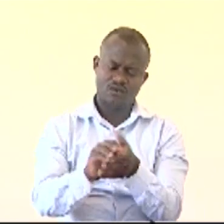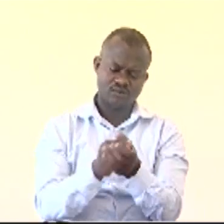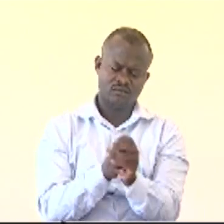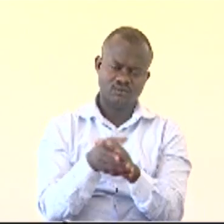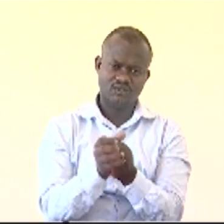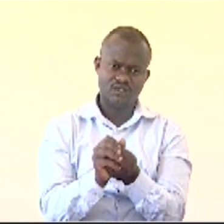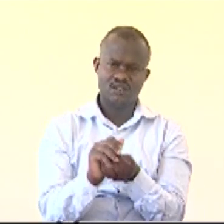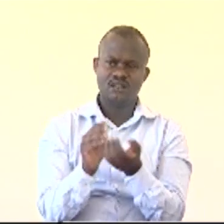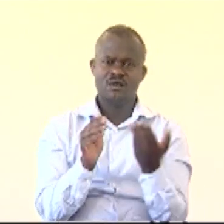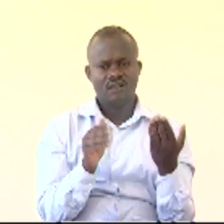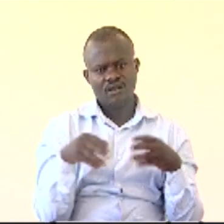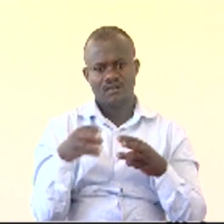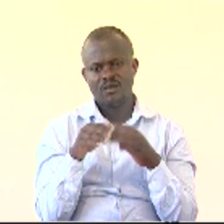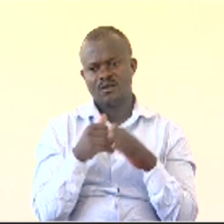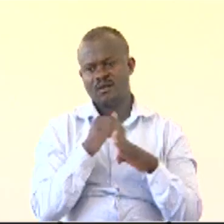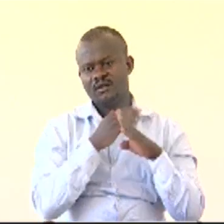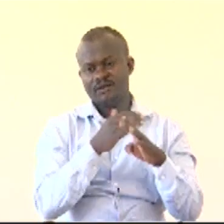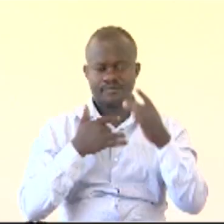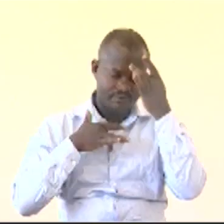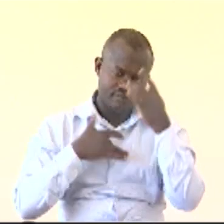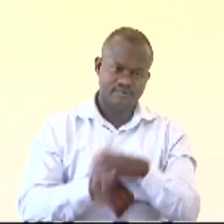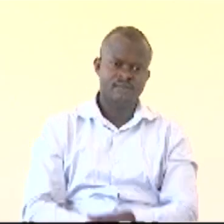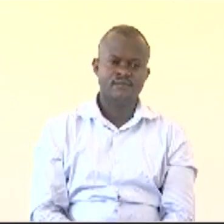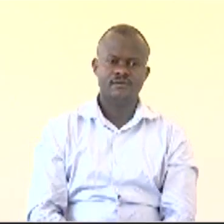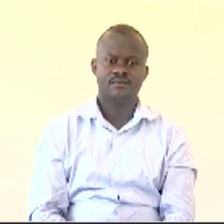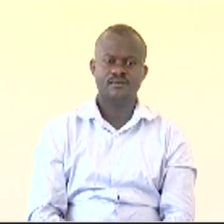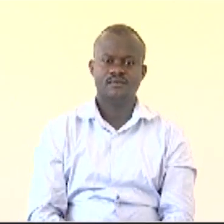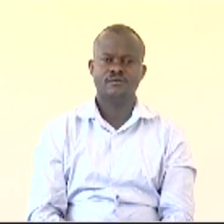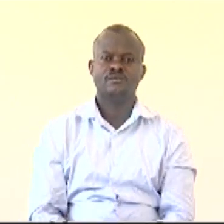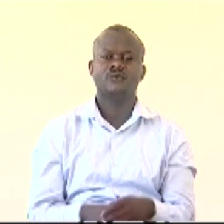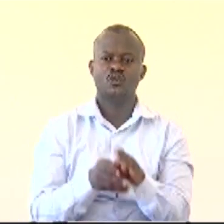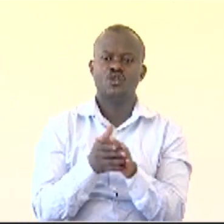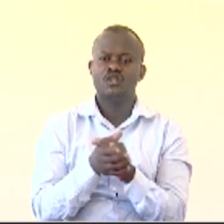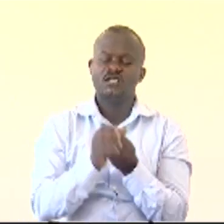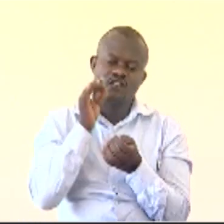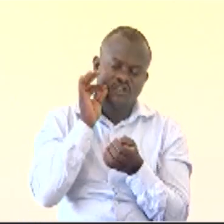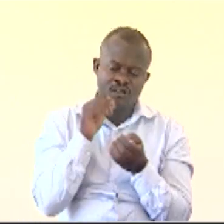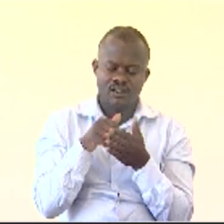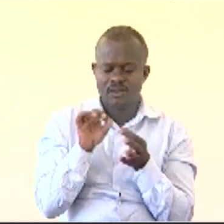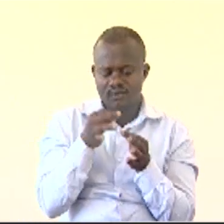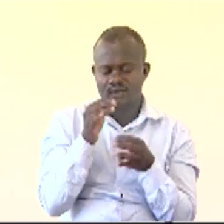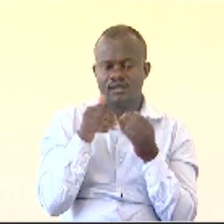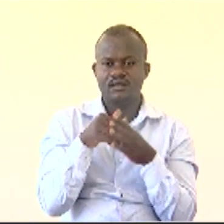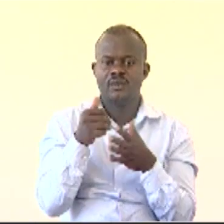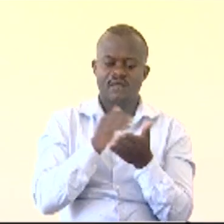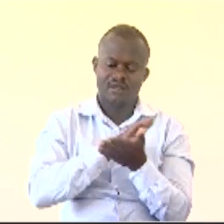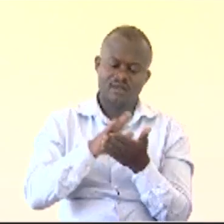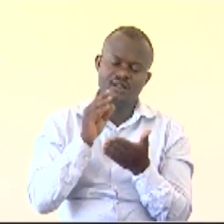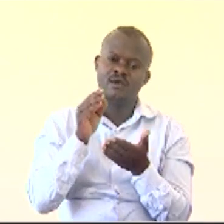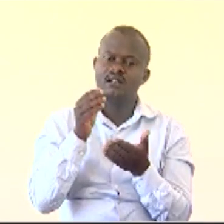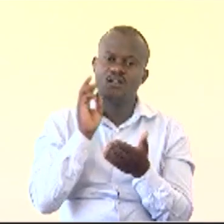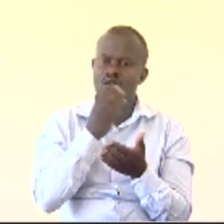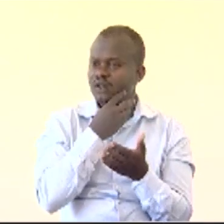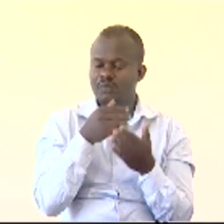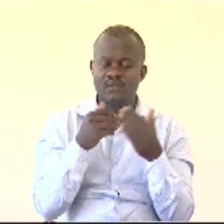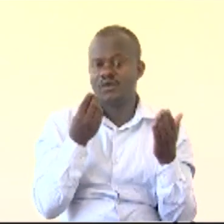way of preventing the disease. Washing fruits and even vegetables with a clean water before eating. Some of